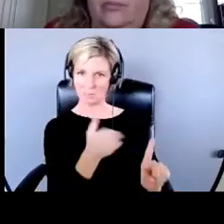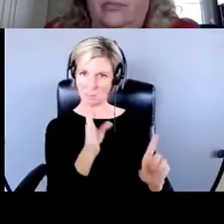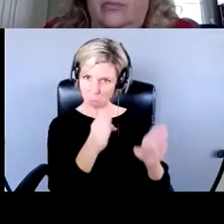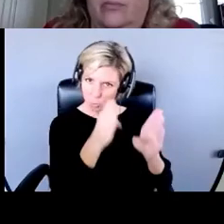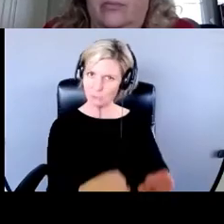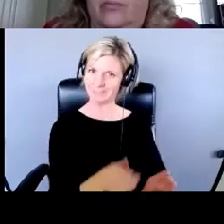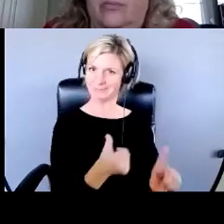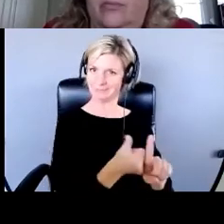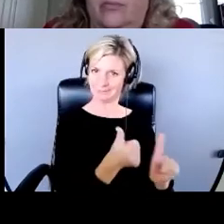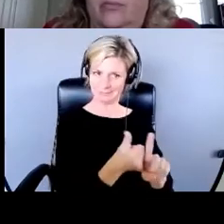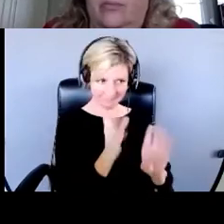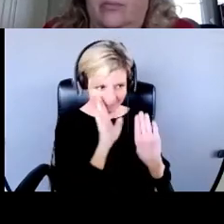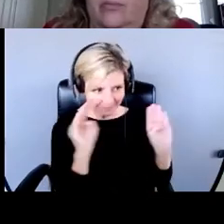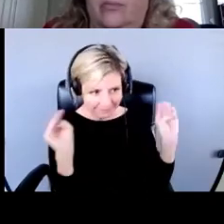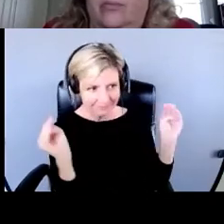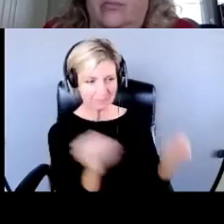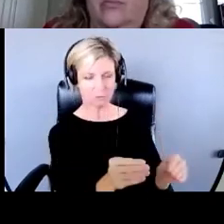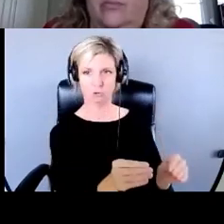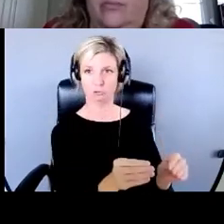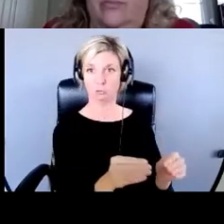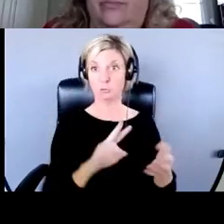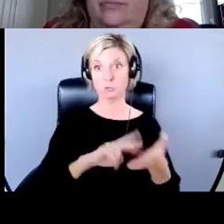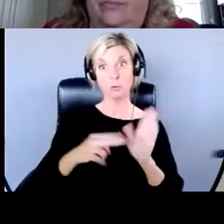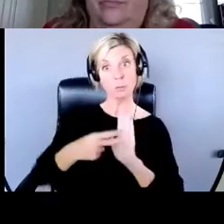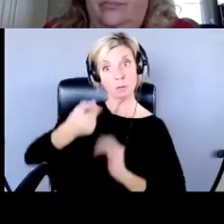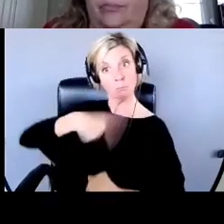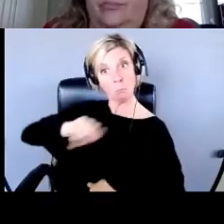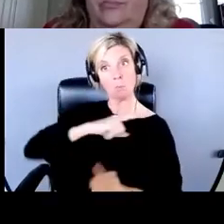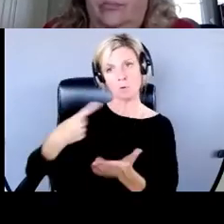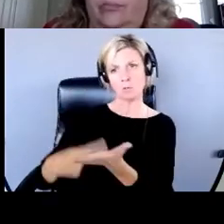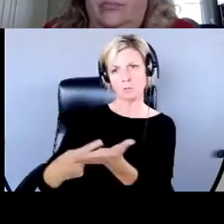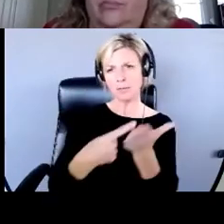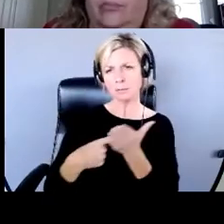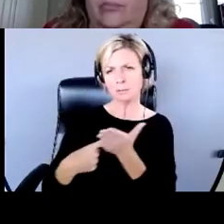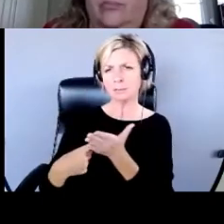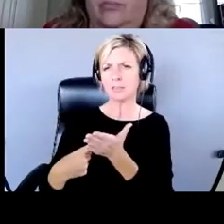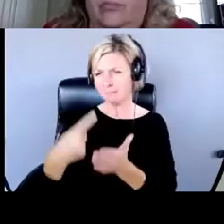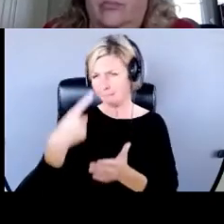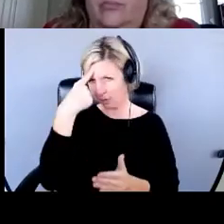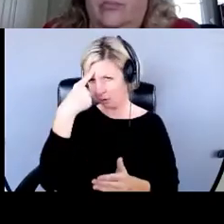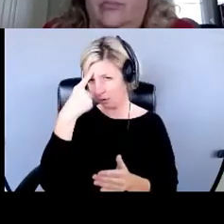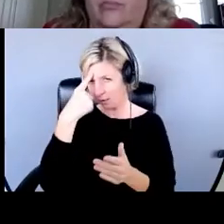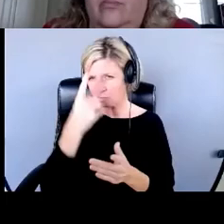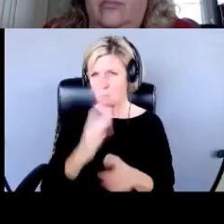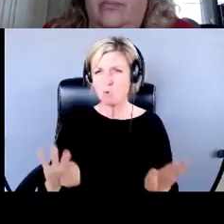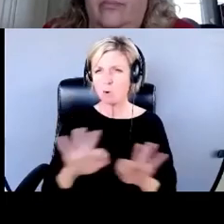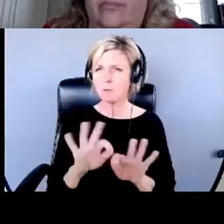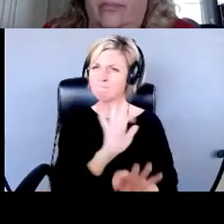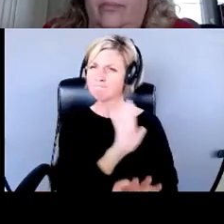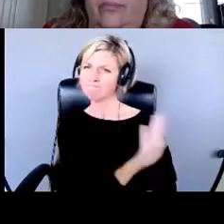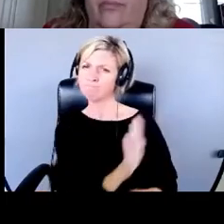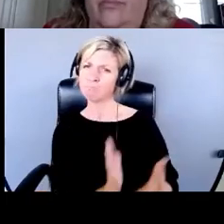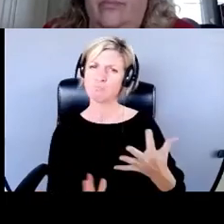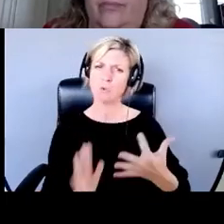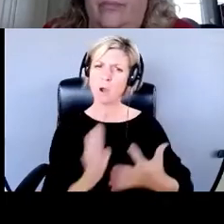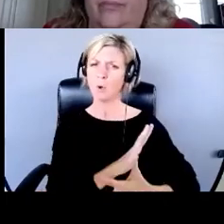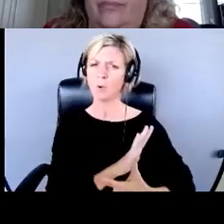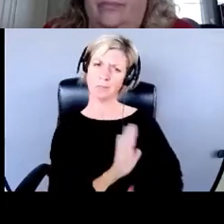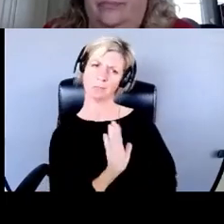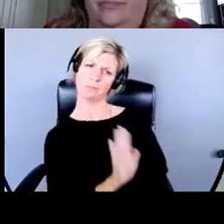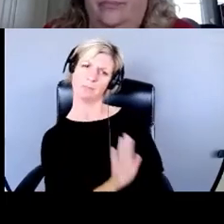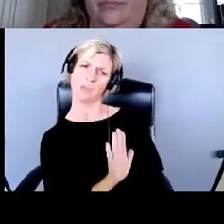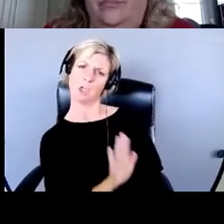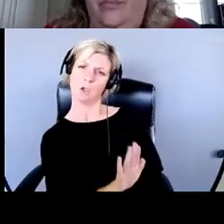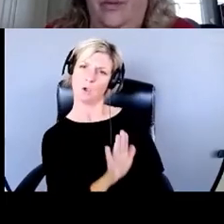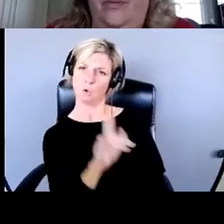you're talking about what's important to the older person. What are their desires, their wishes,